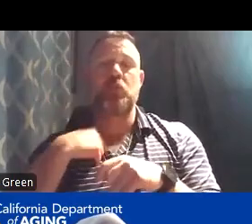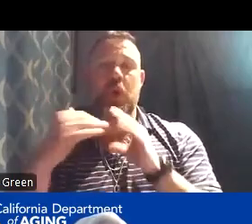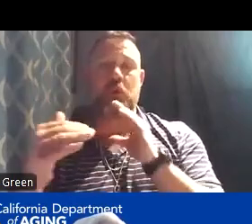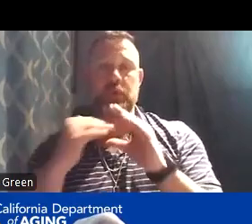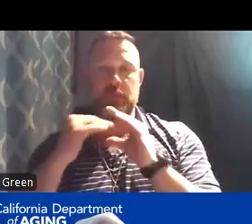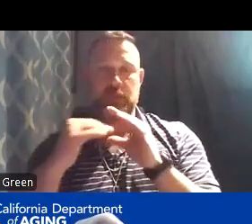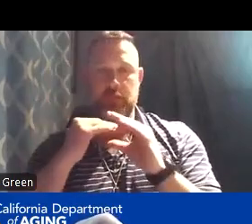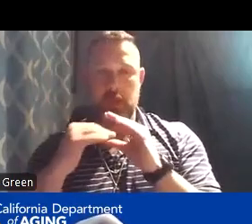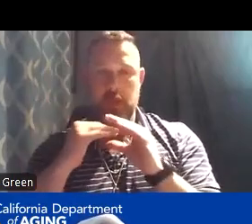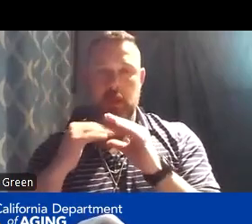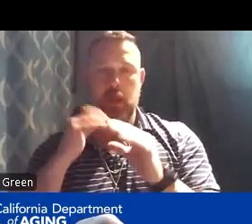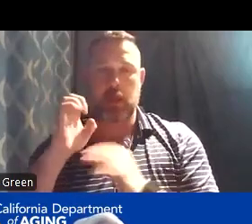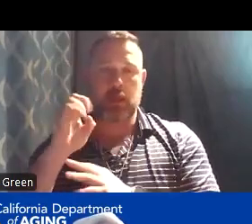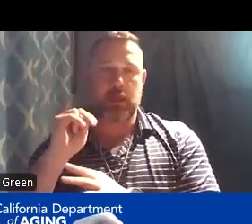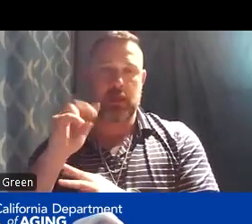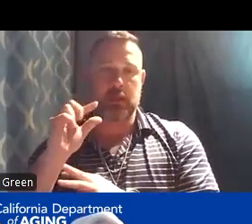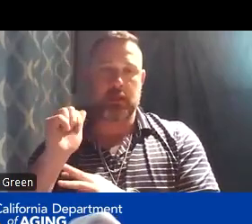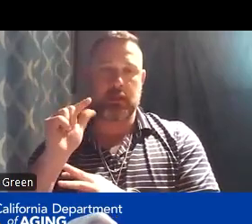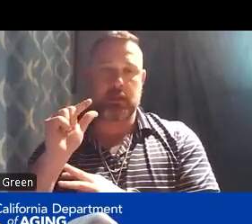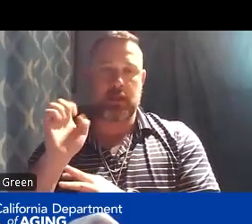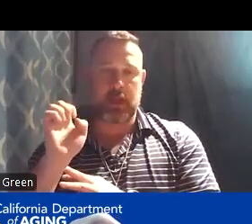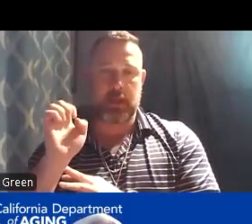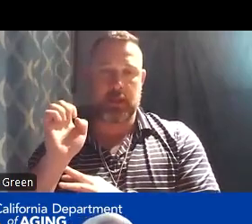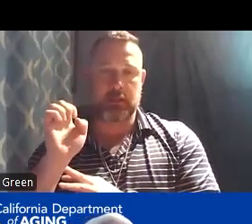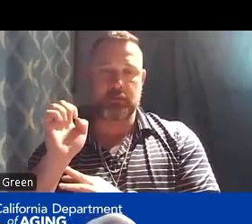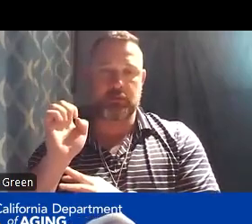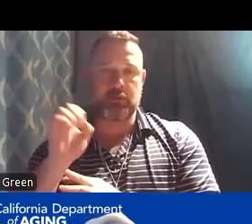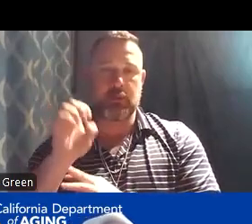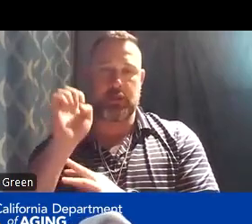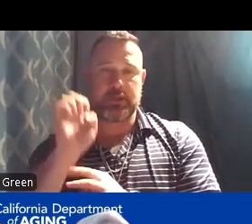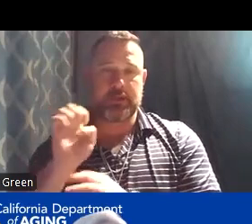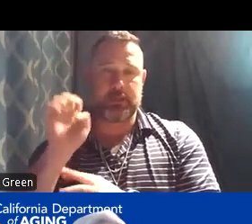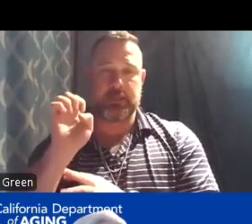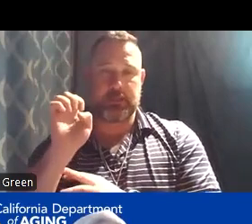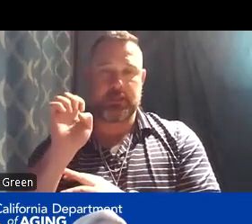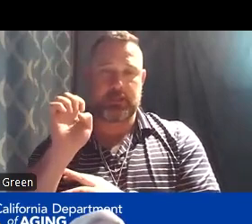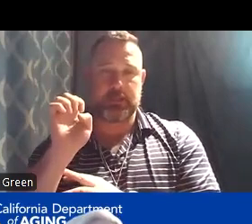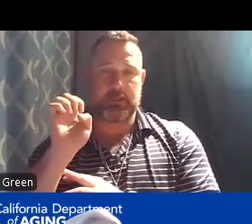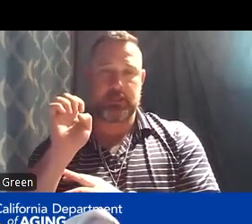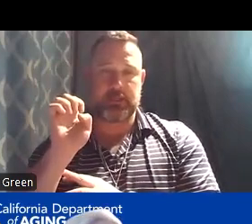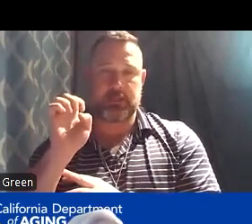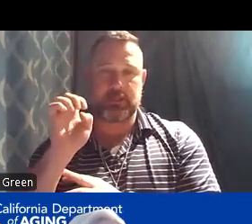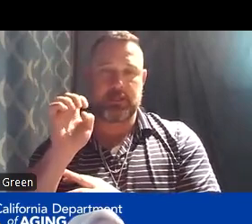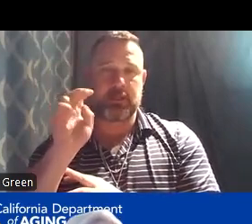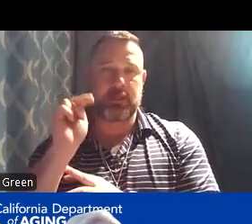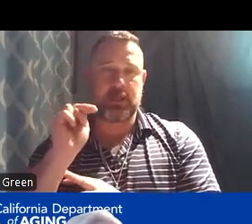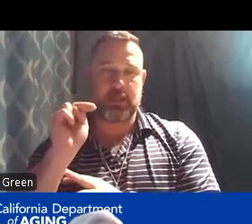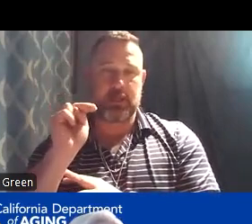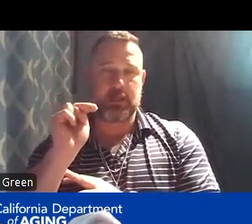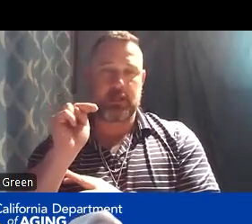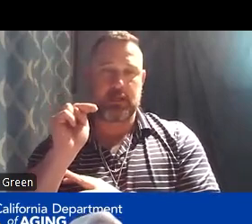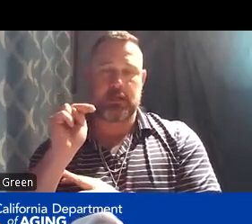email box, engage, E as in elephant, N as in Nancy, G as